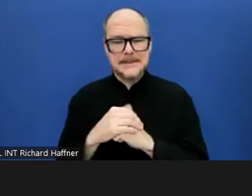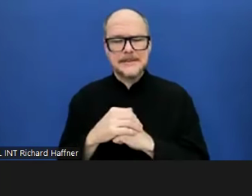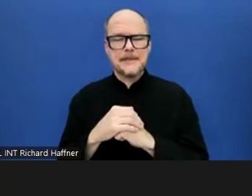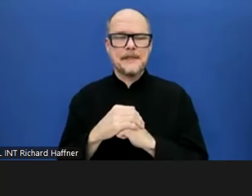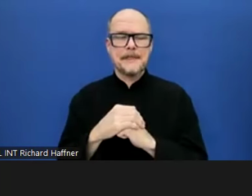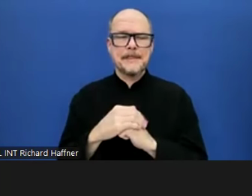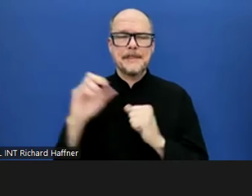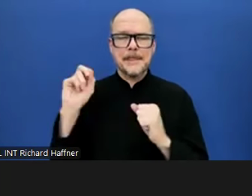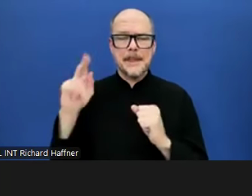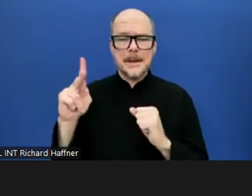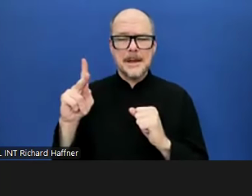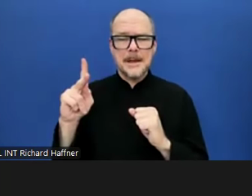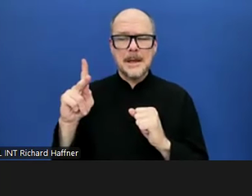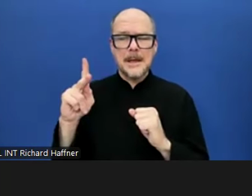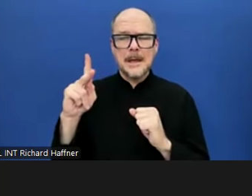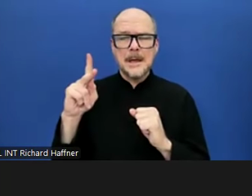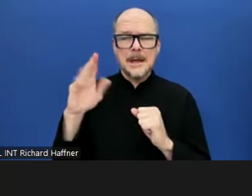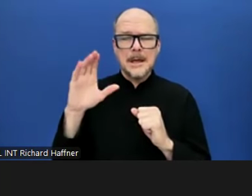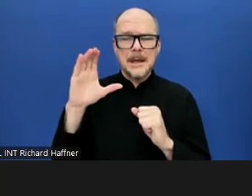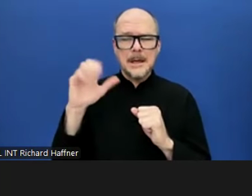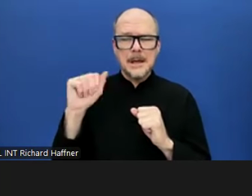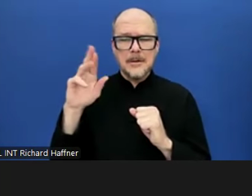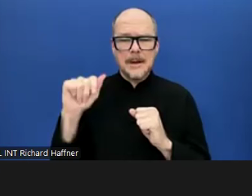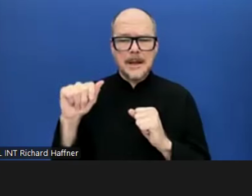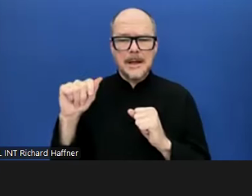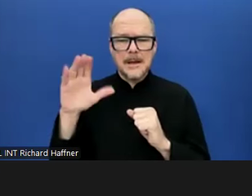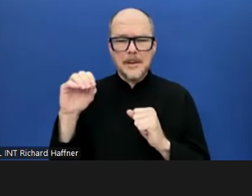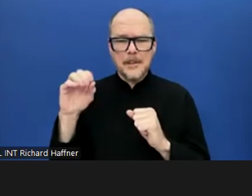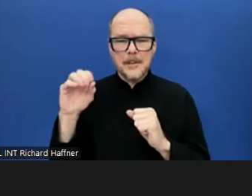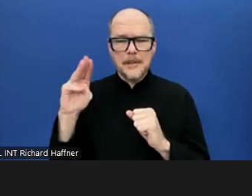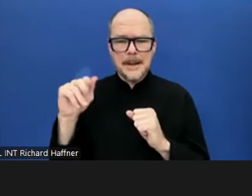Okay, Carola Camacho Marinon.